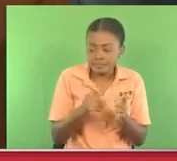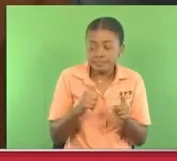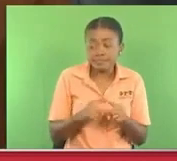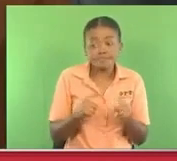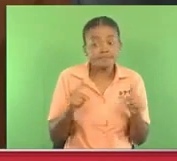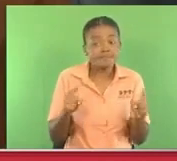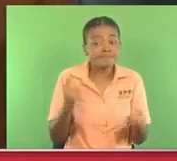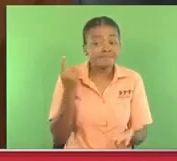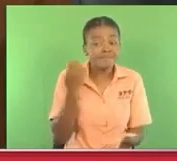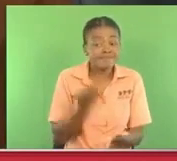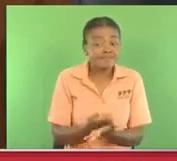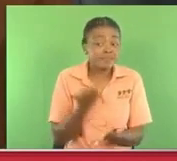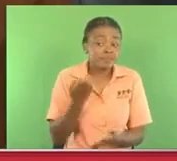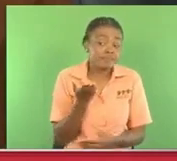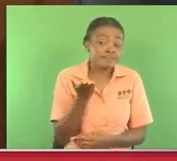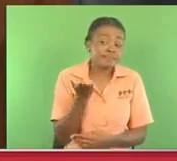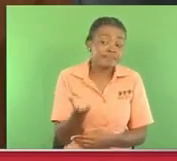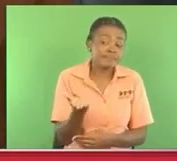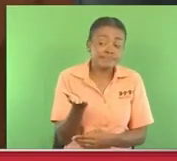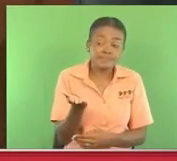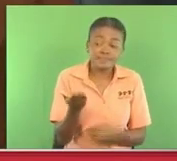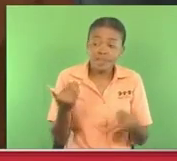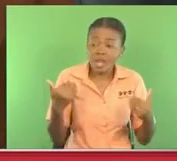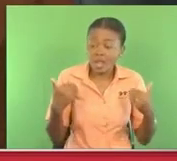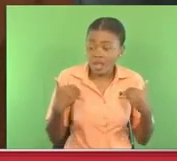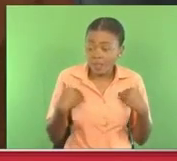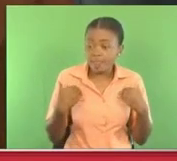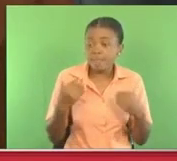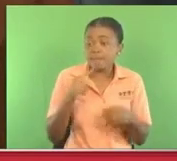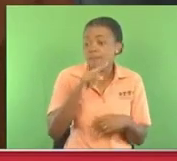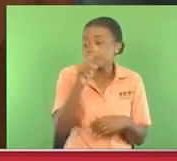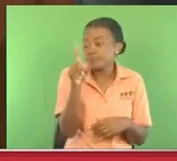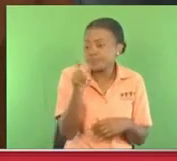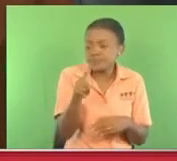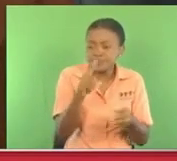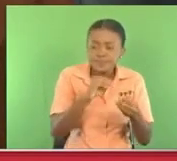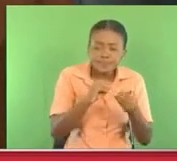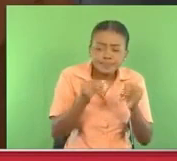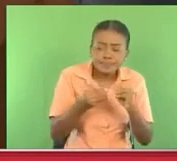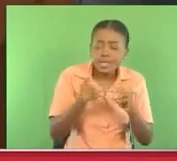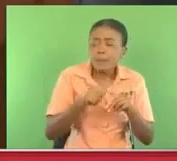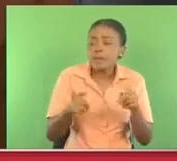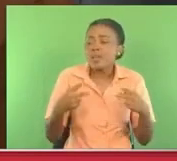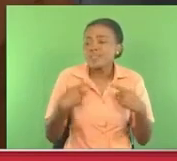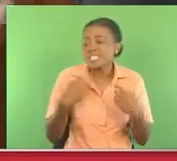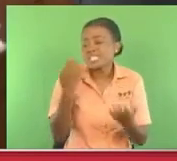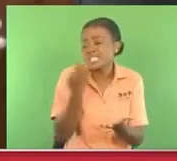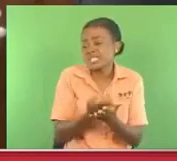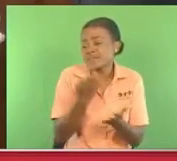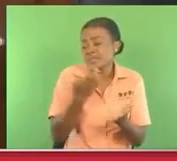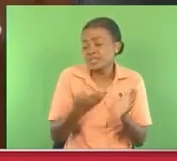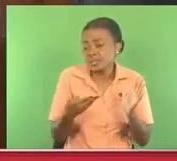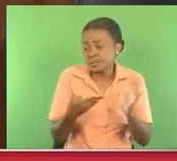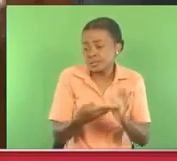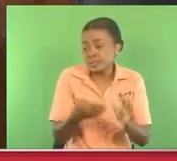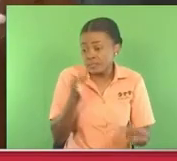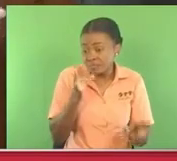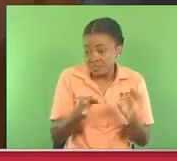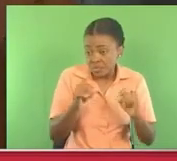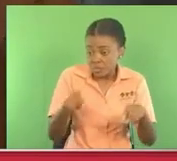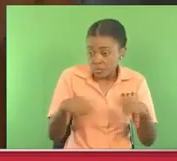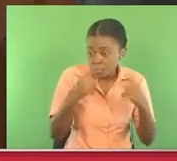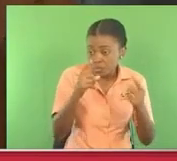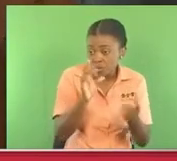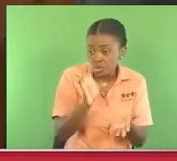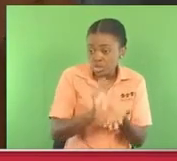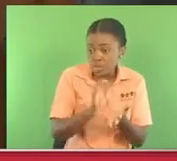there. And I know that they question the figures that we bring to the table. The evidence is there. And if I go to the central bank report,